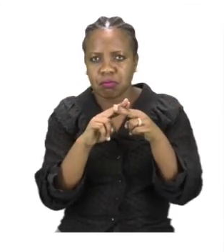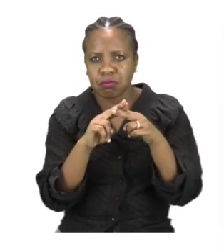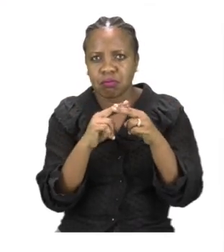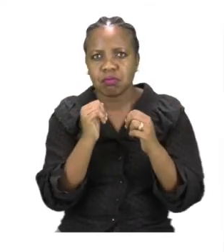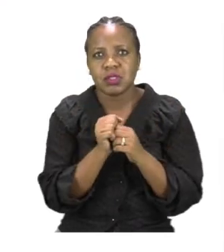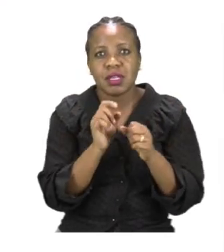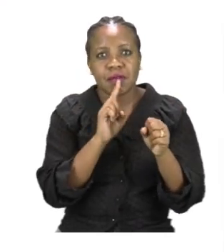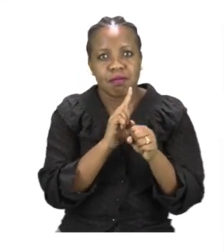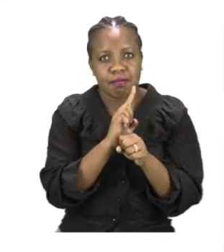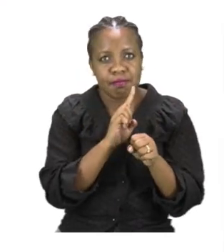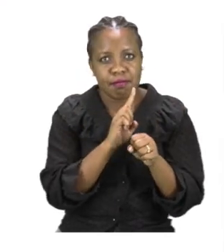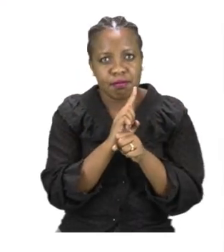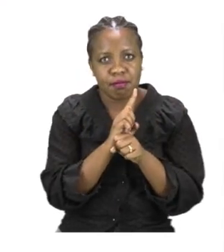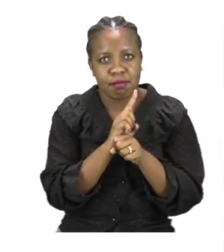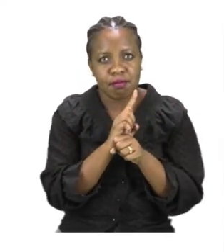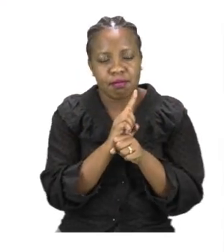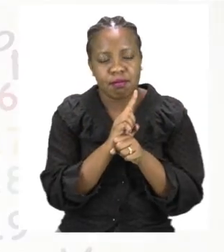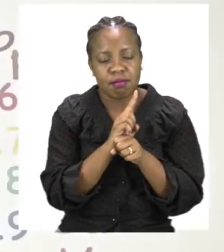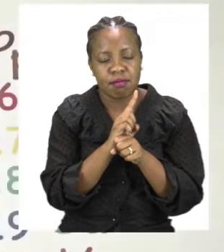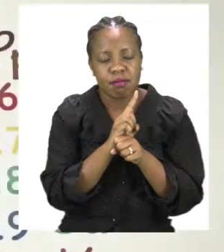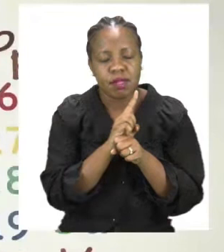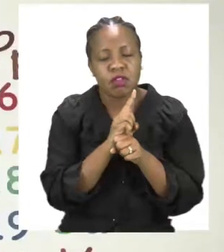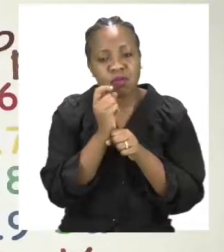sum. Our sum is saying